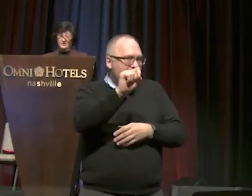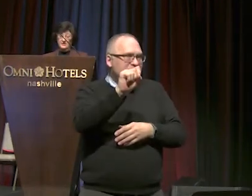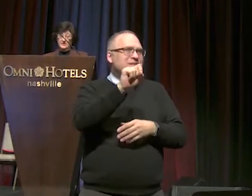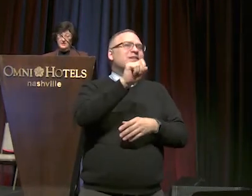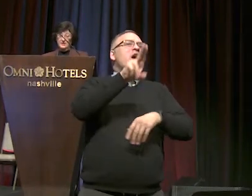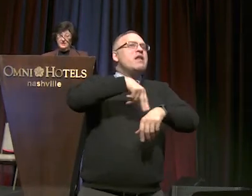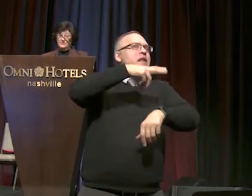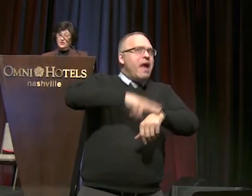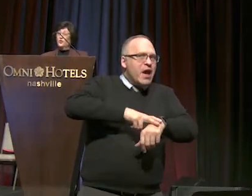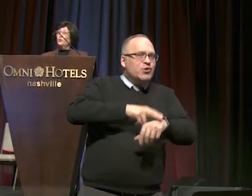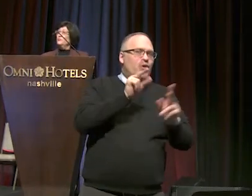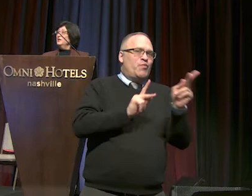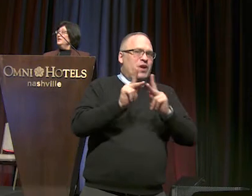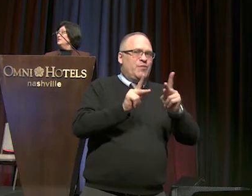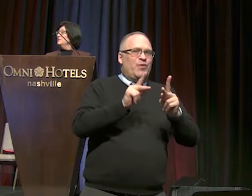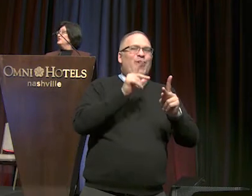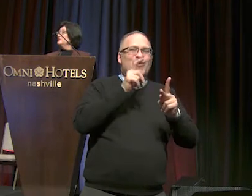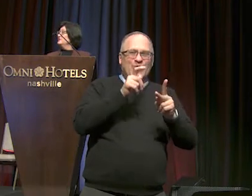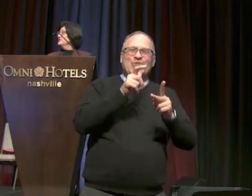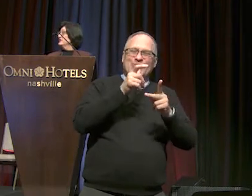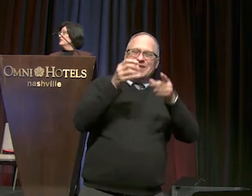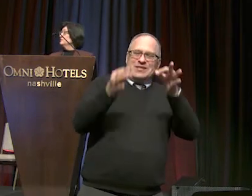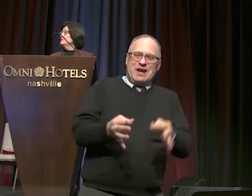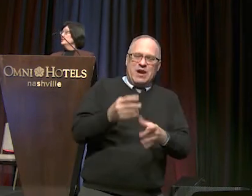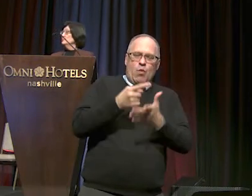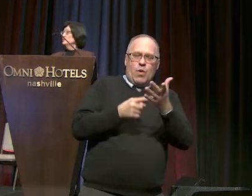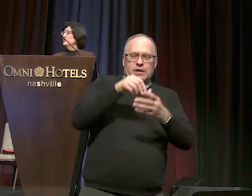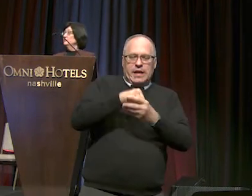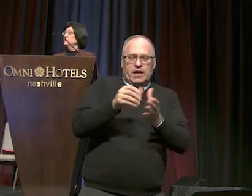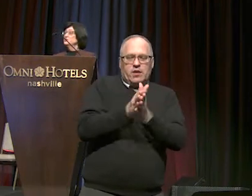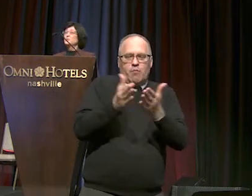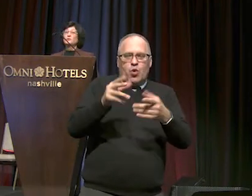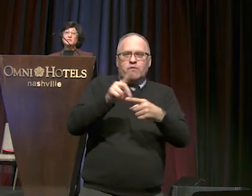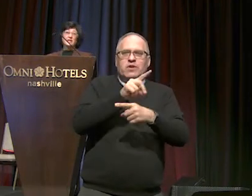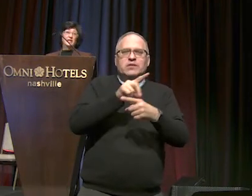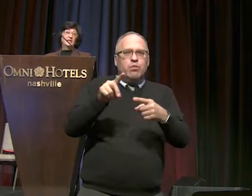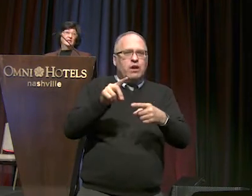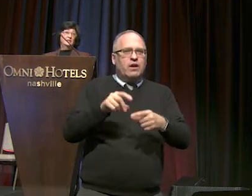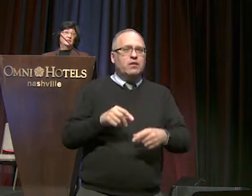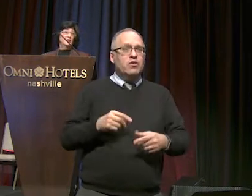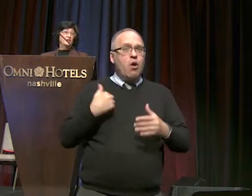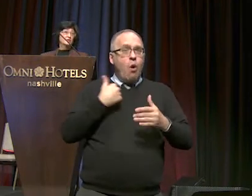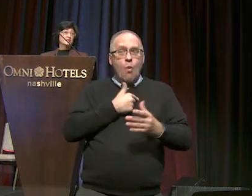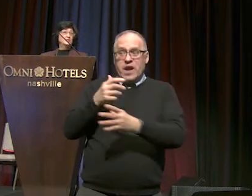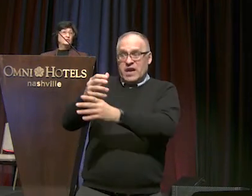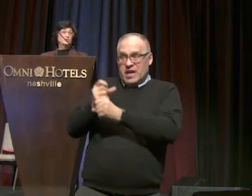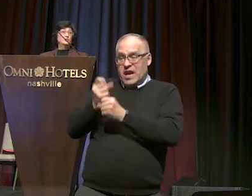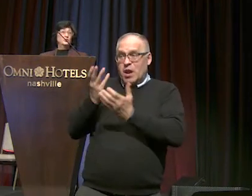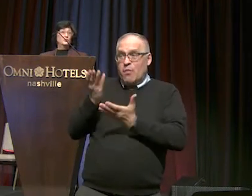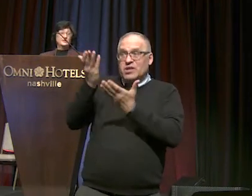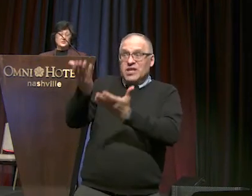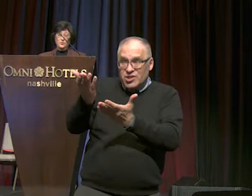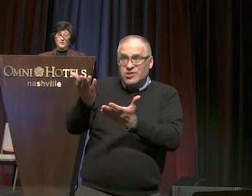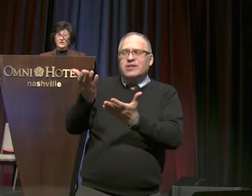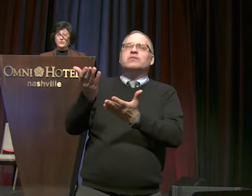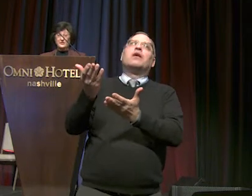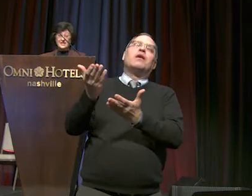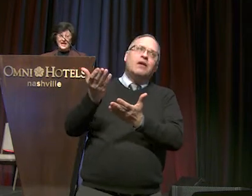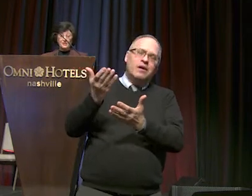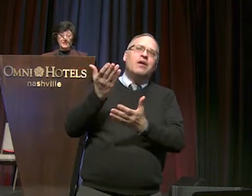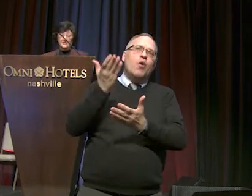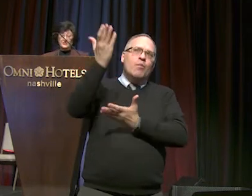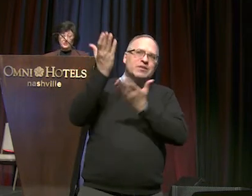national. So many petitions that come to General Conference pertain largely to US only